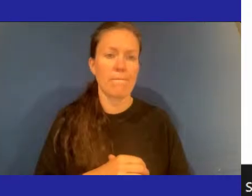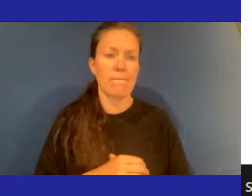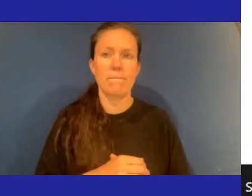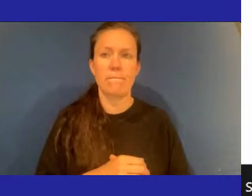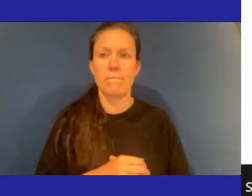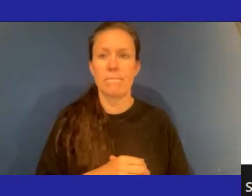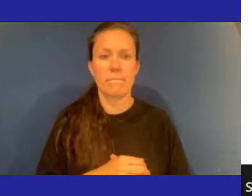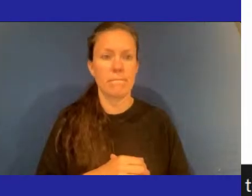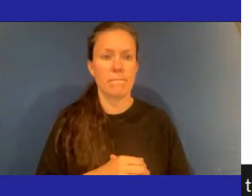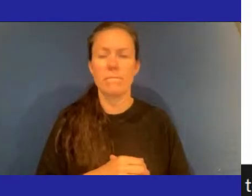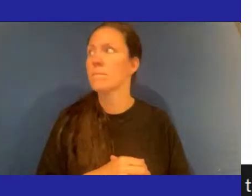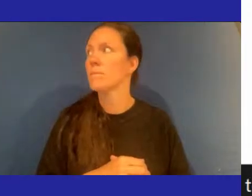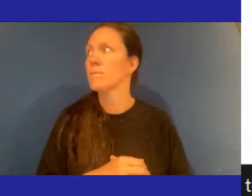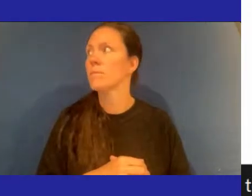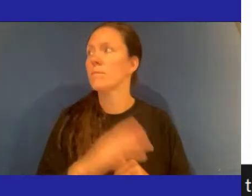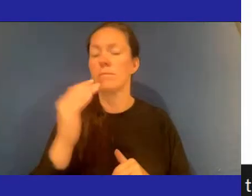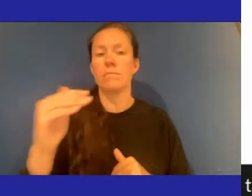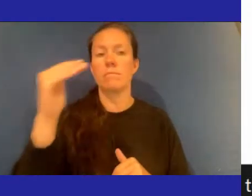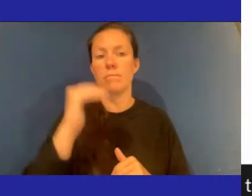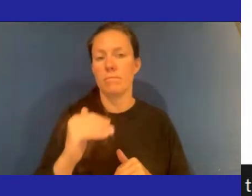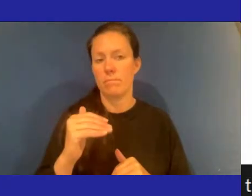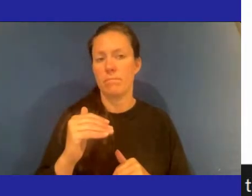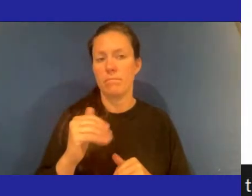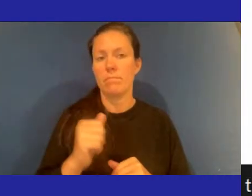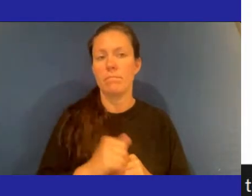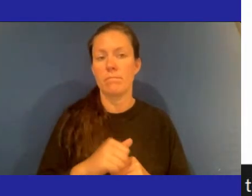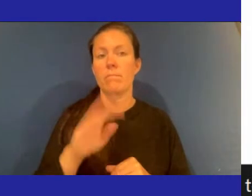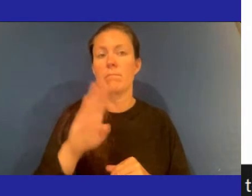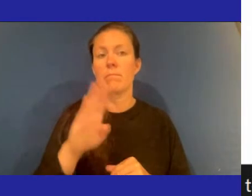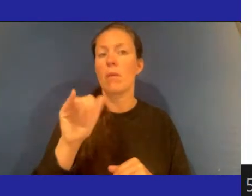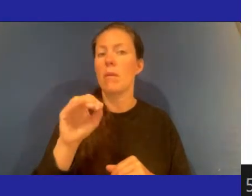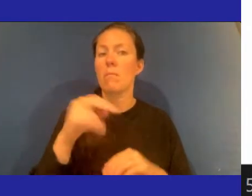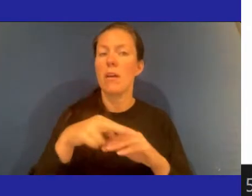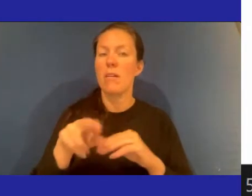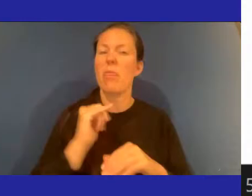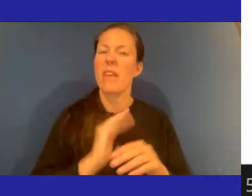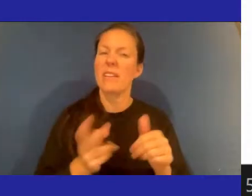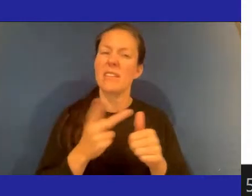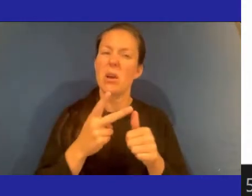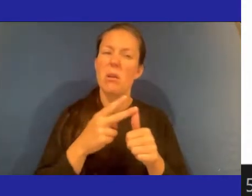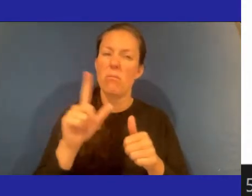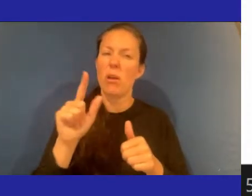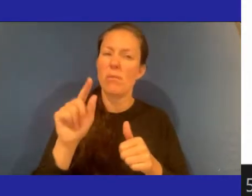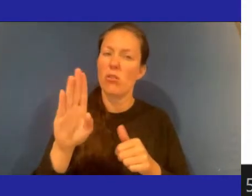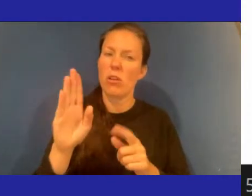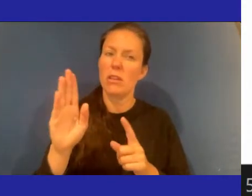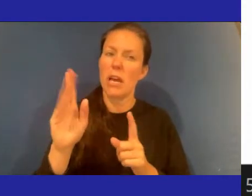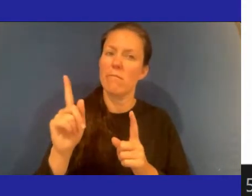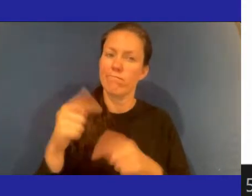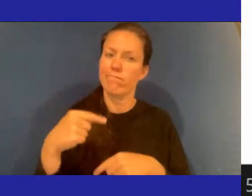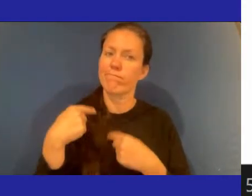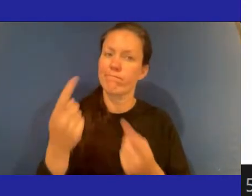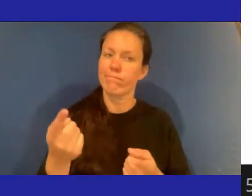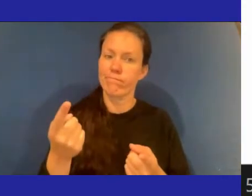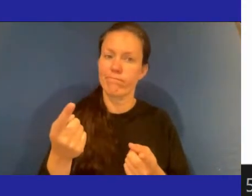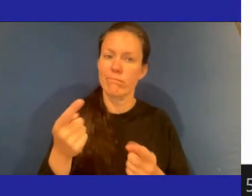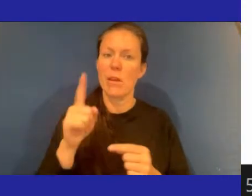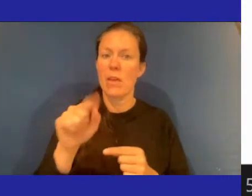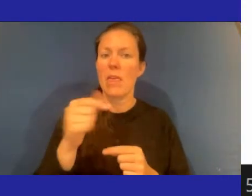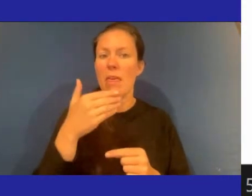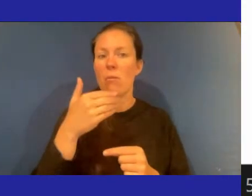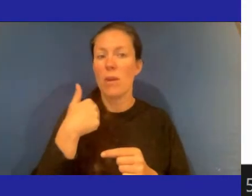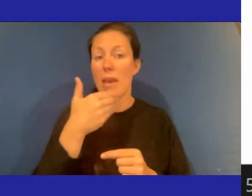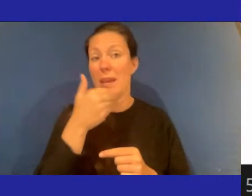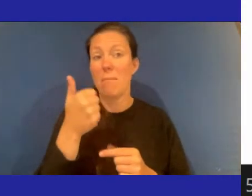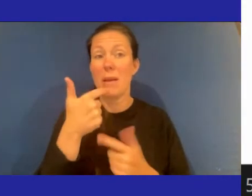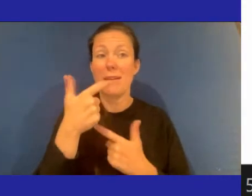So as mentioned in previous slides, BioReference has been our primary referred pathology lab. There was a best interest renewal